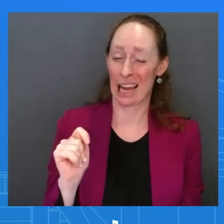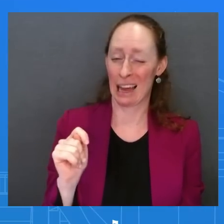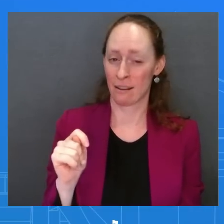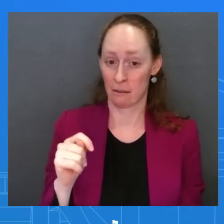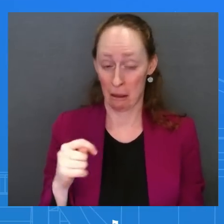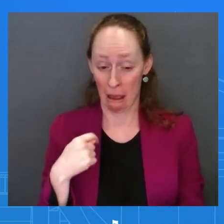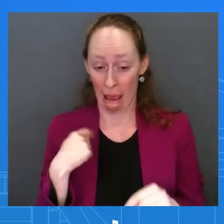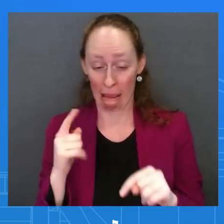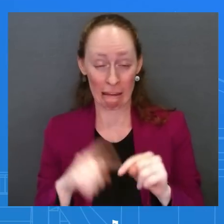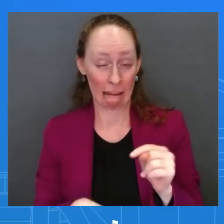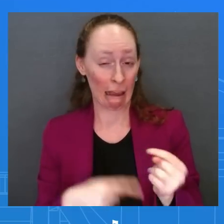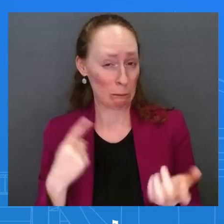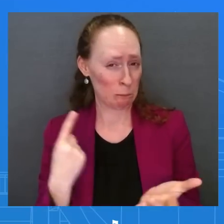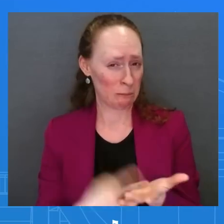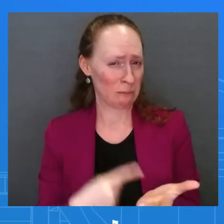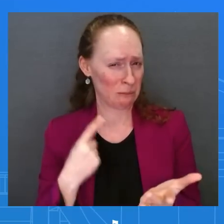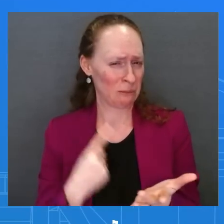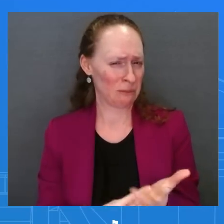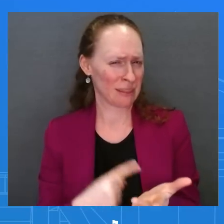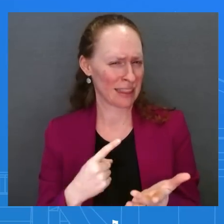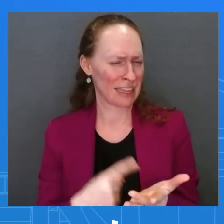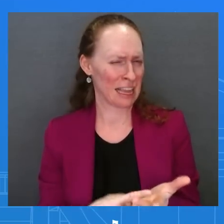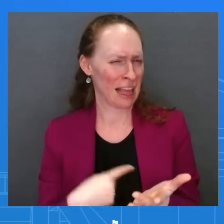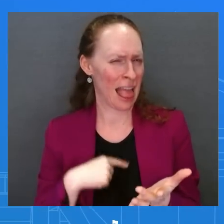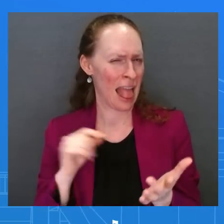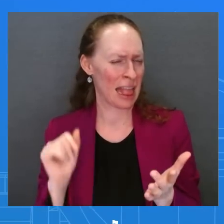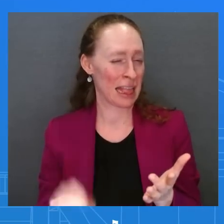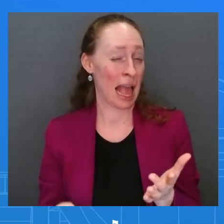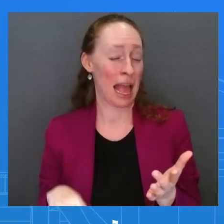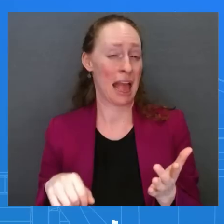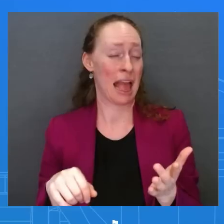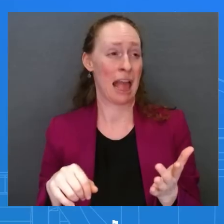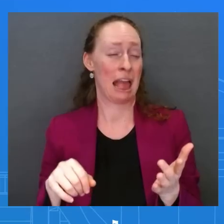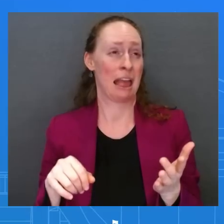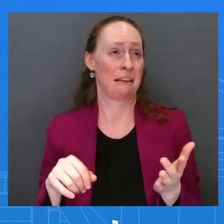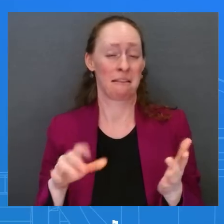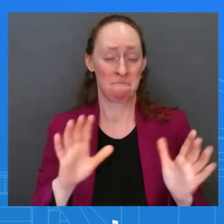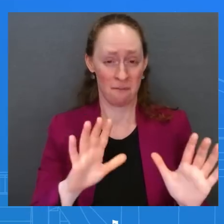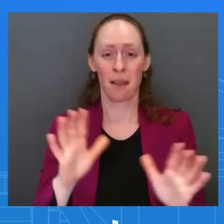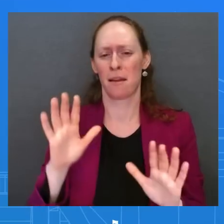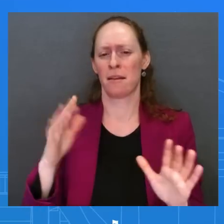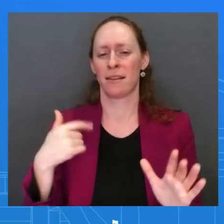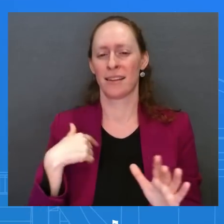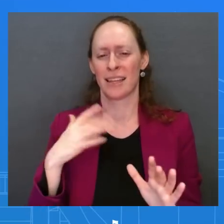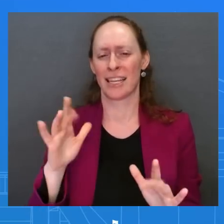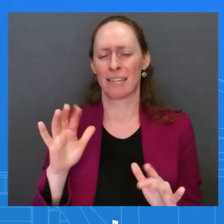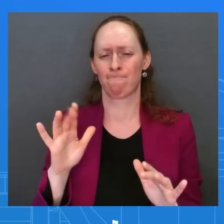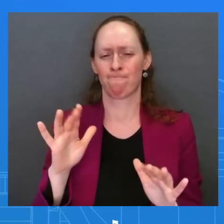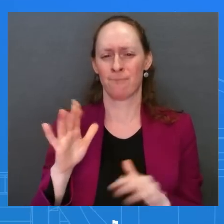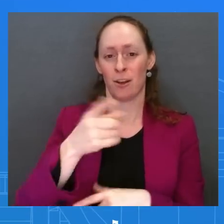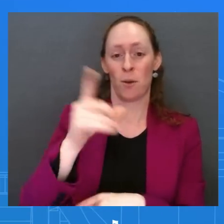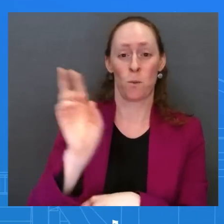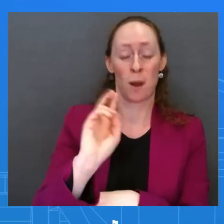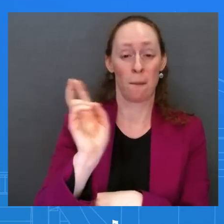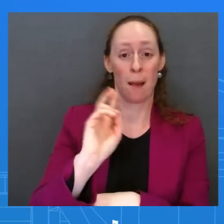that congressional Republicans just voted, literally, they just voted few weeks ago or a month ago